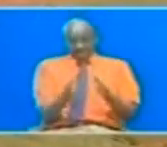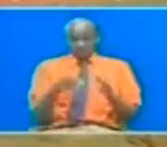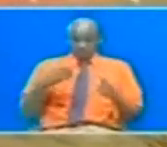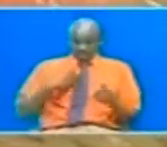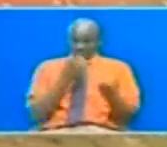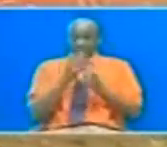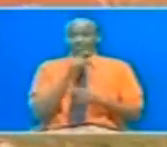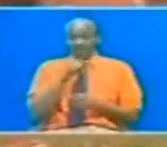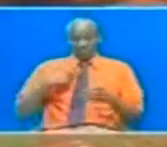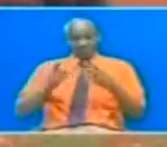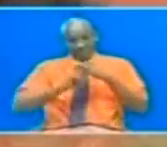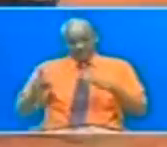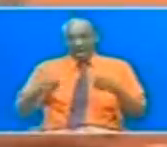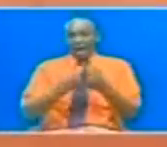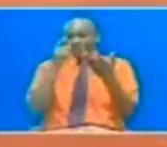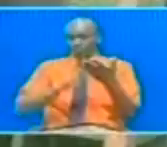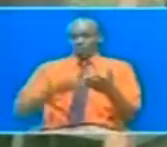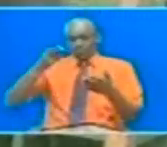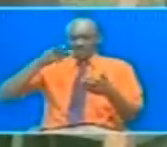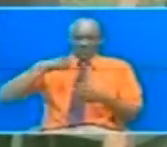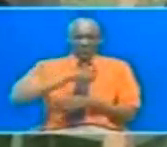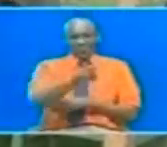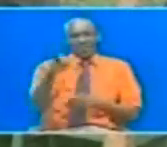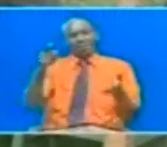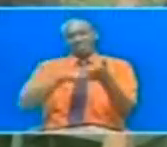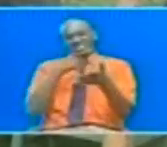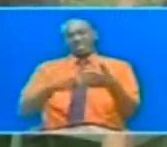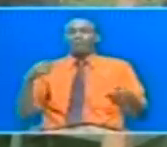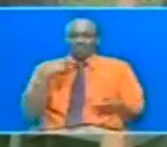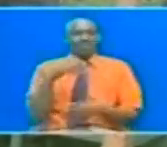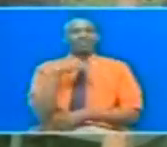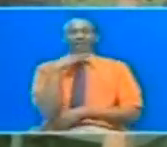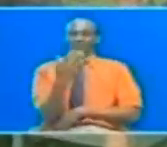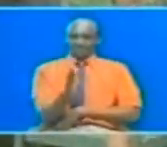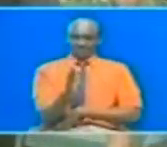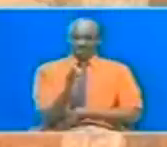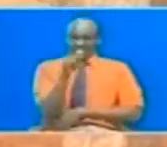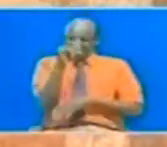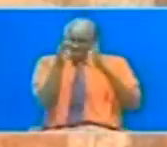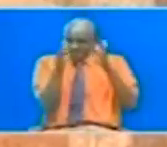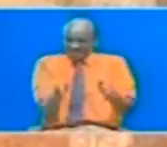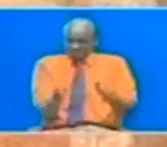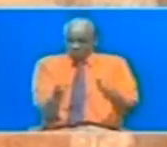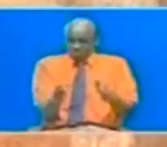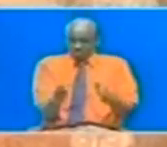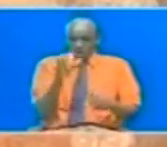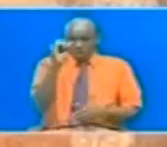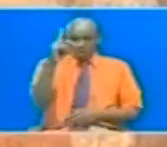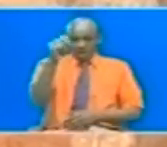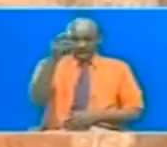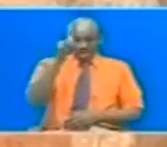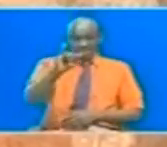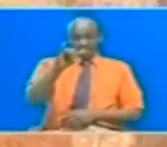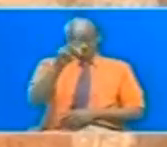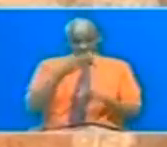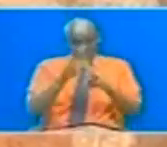volatile area was killed by a stray bullet. According to an eyewitness, 36-year-old Richard Okari was with a friend